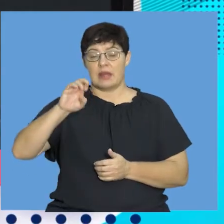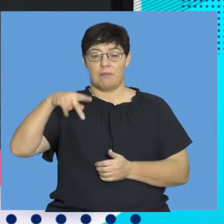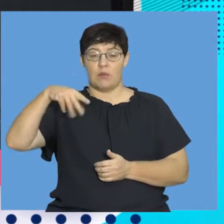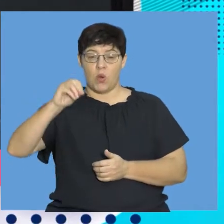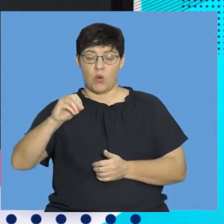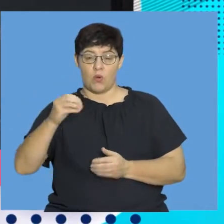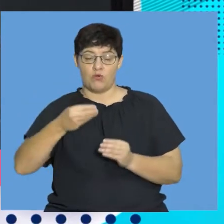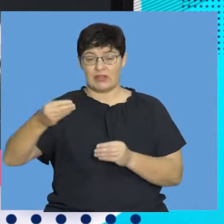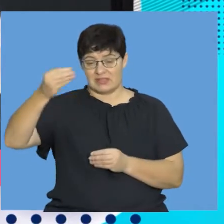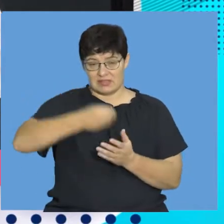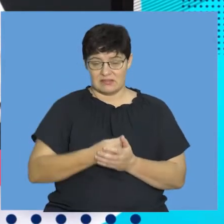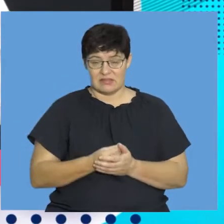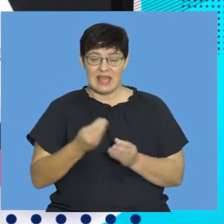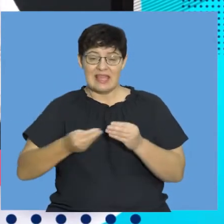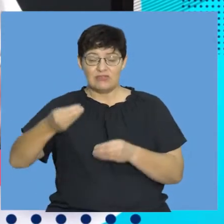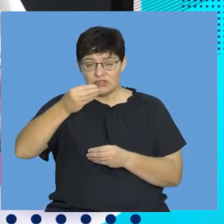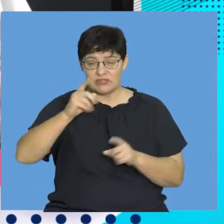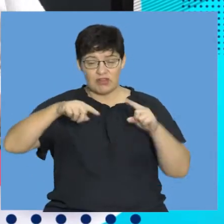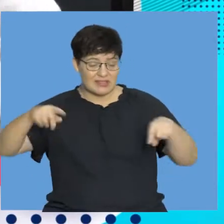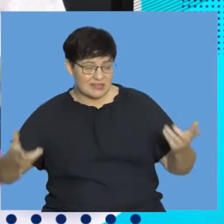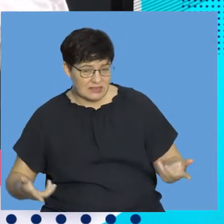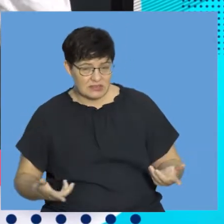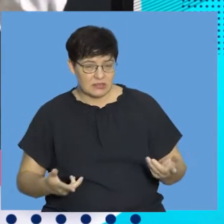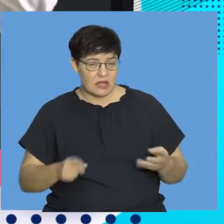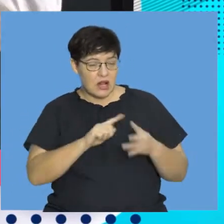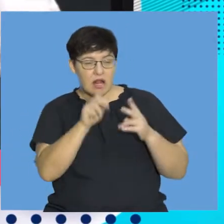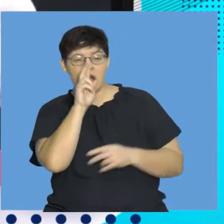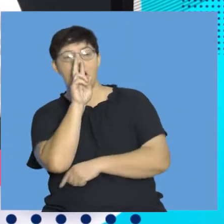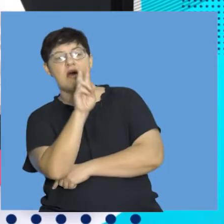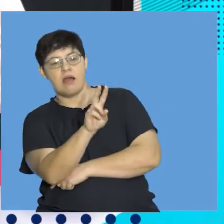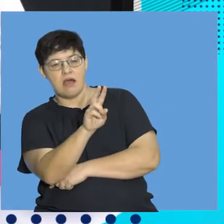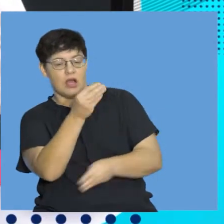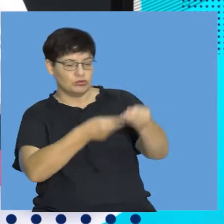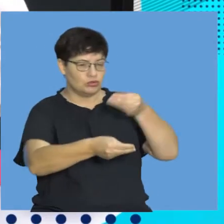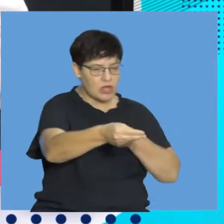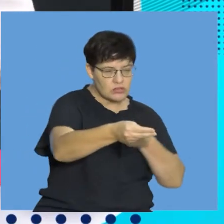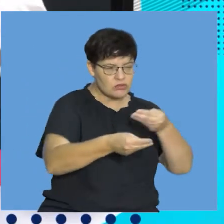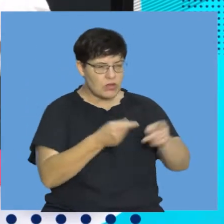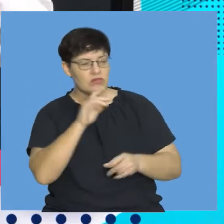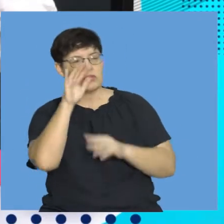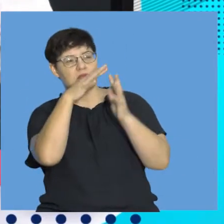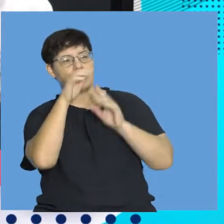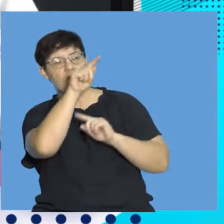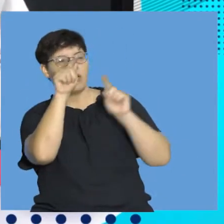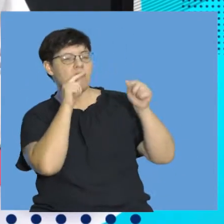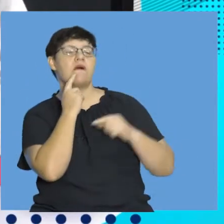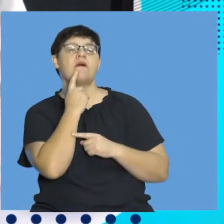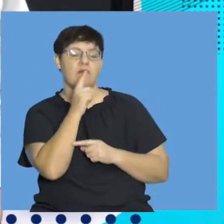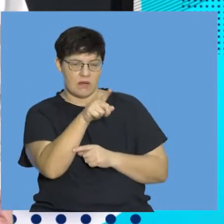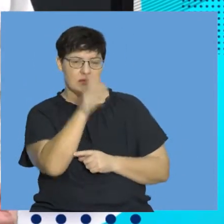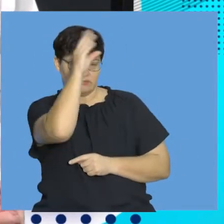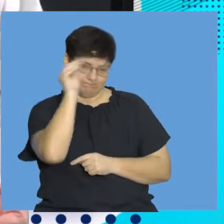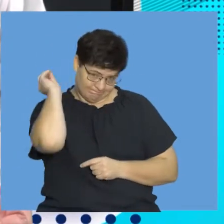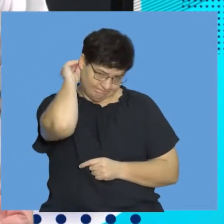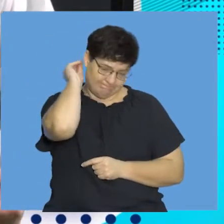rates, all of those decisions, you can see it's a holistic approach where you take all of these factors